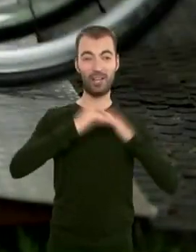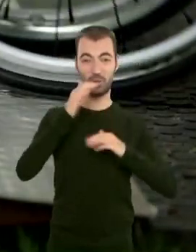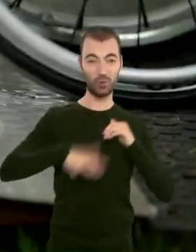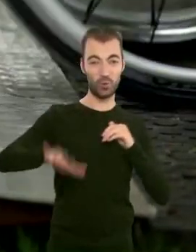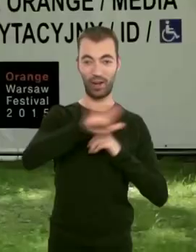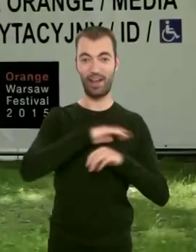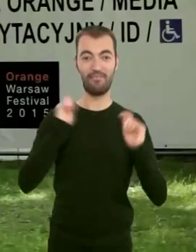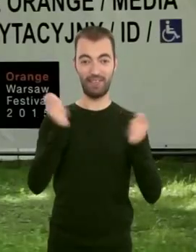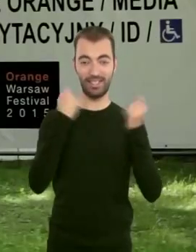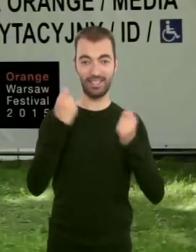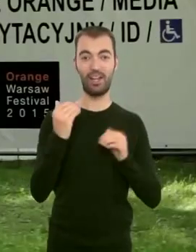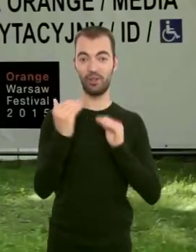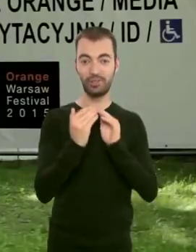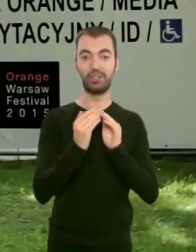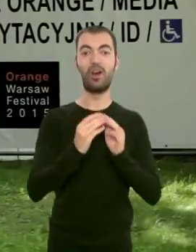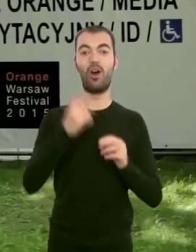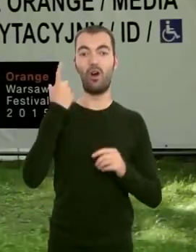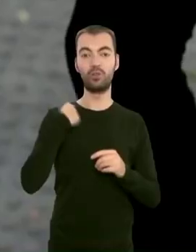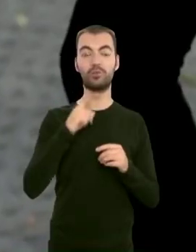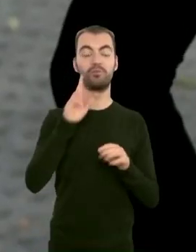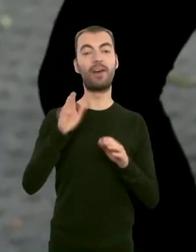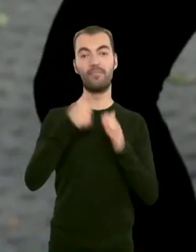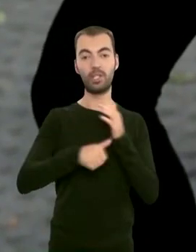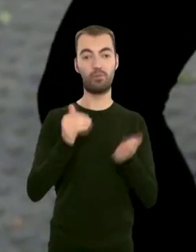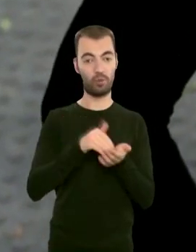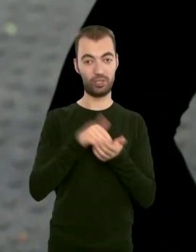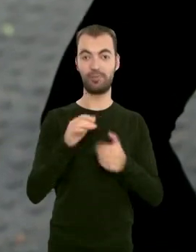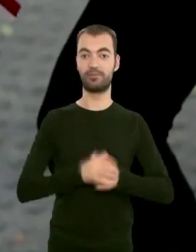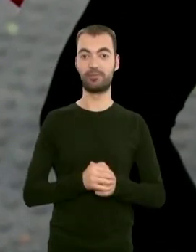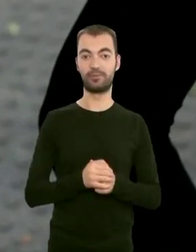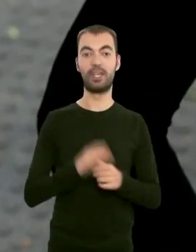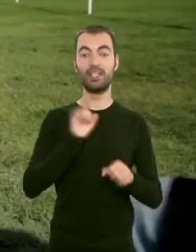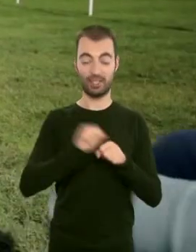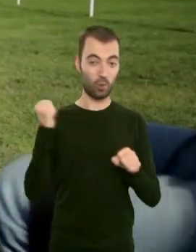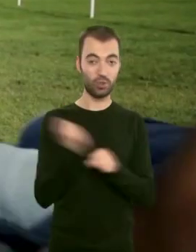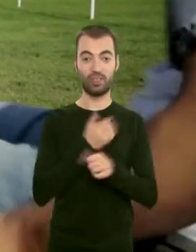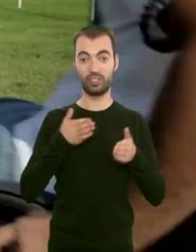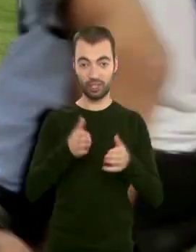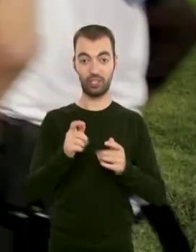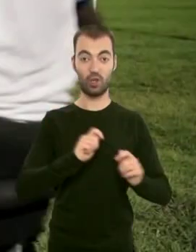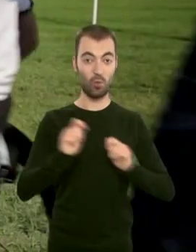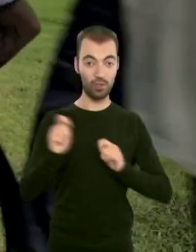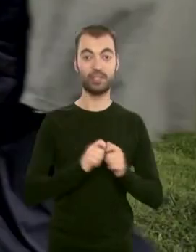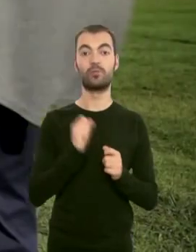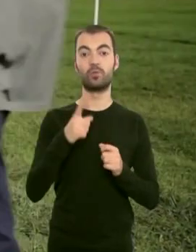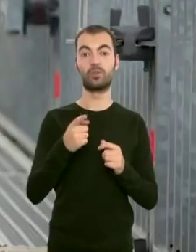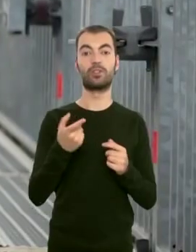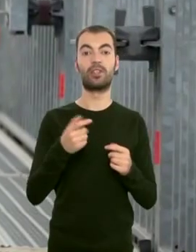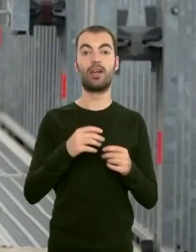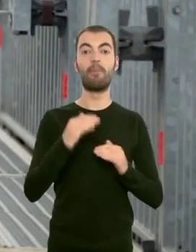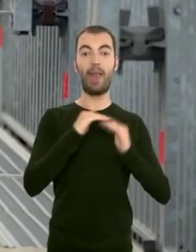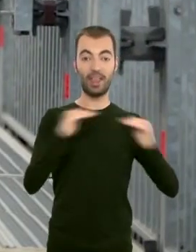to people with special needs. We have communication path, a good